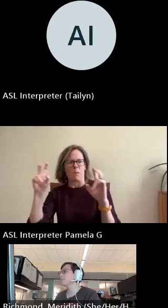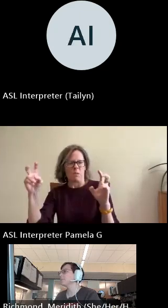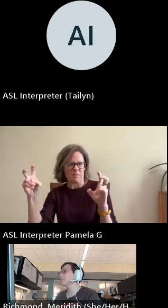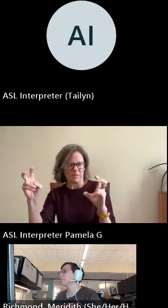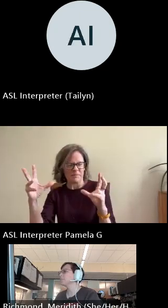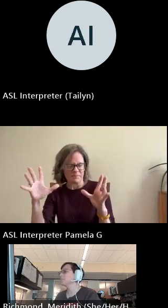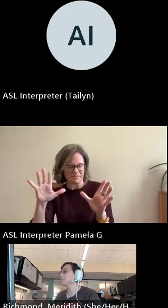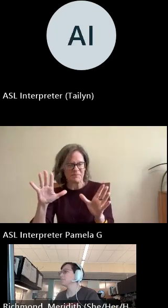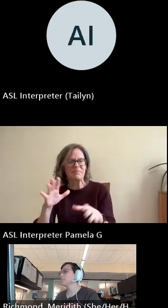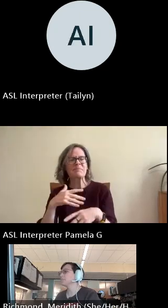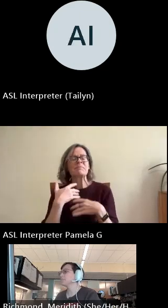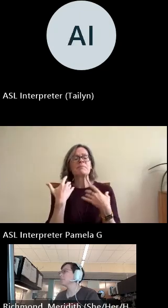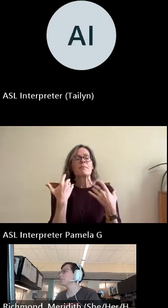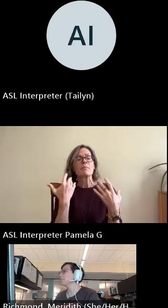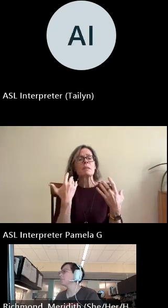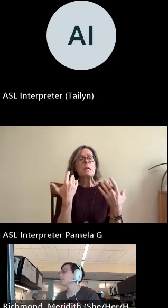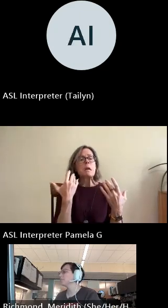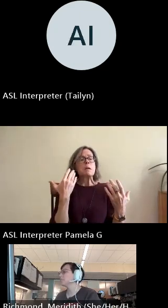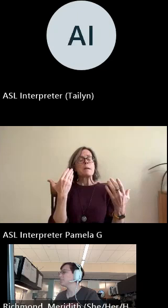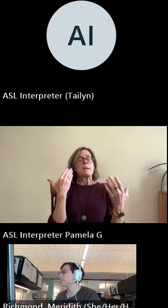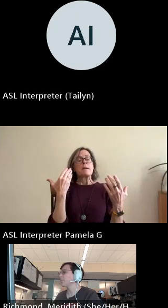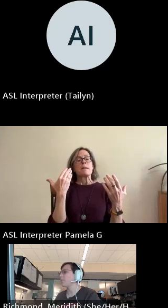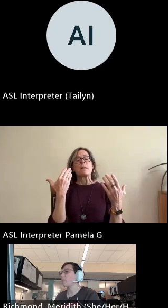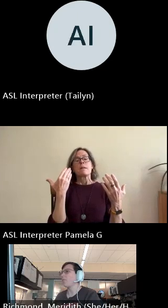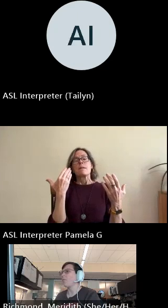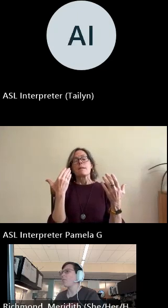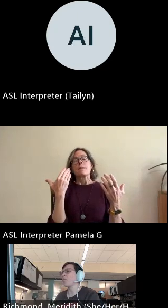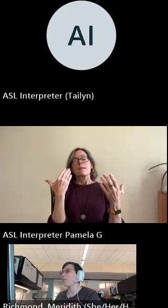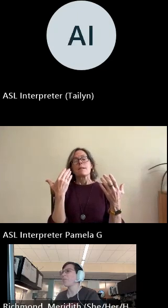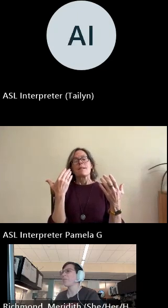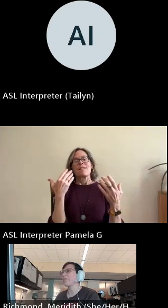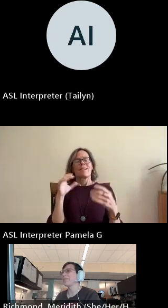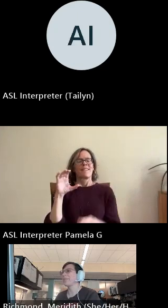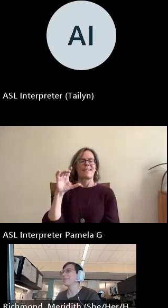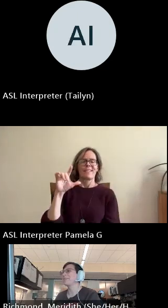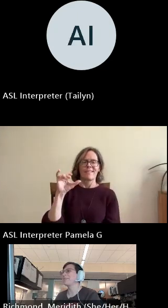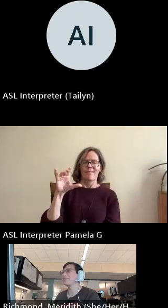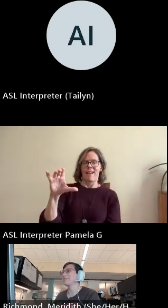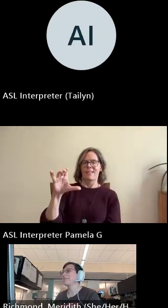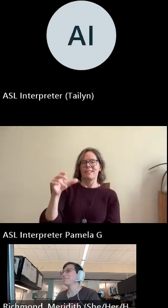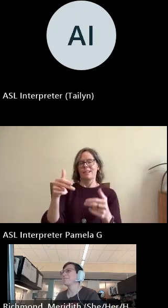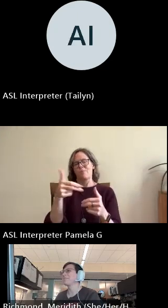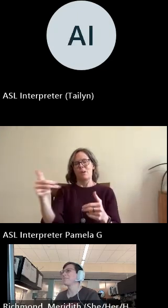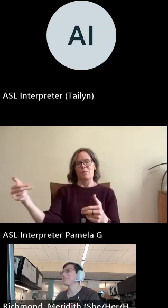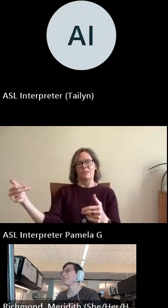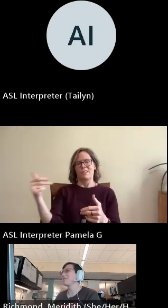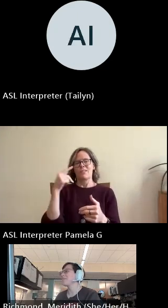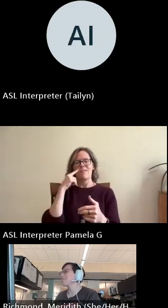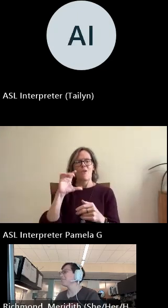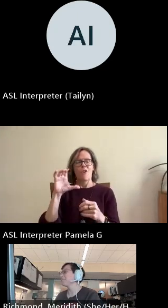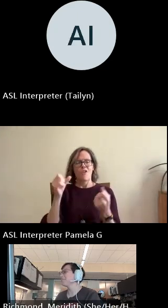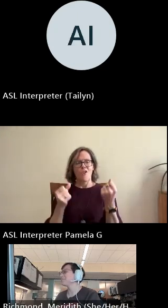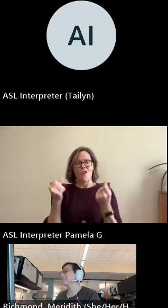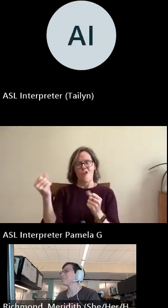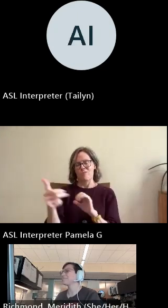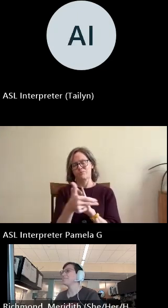So some of you may have seen, I feel like this is a classic bumper sticker on cars,